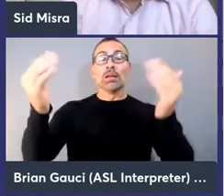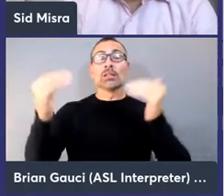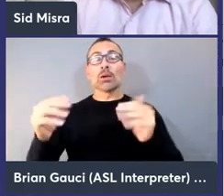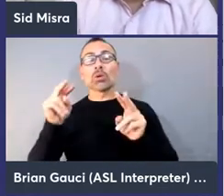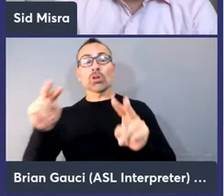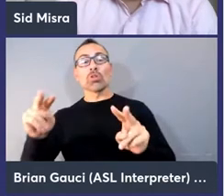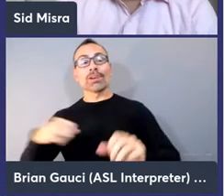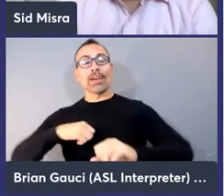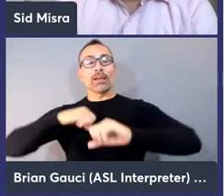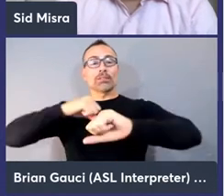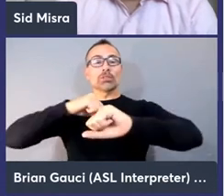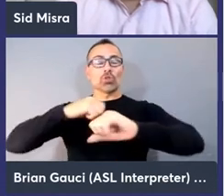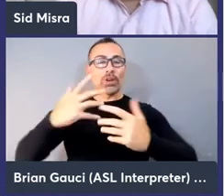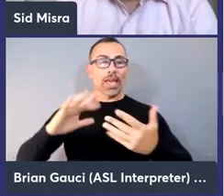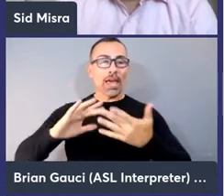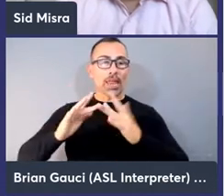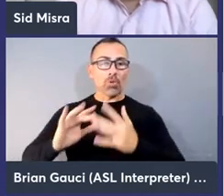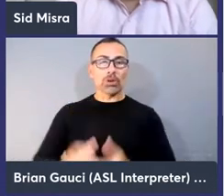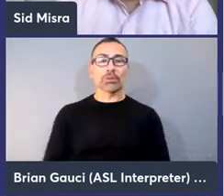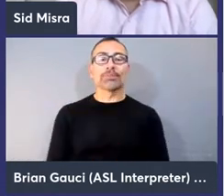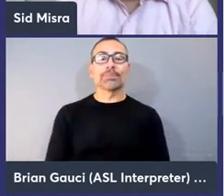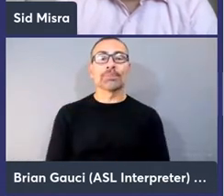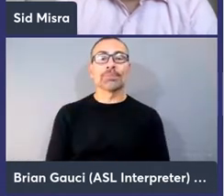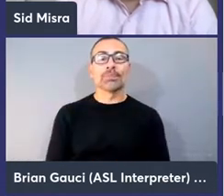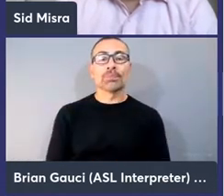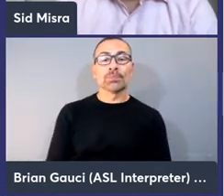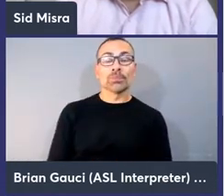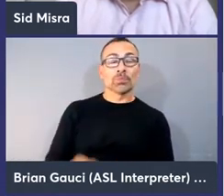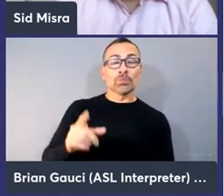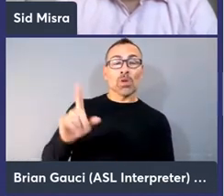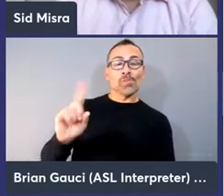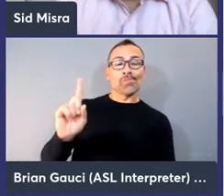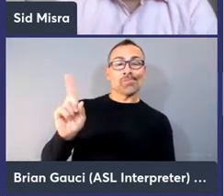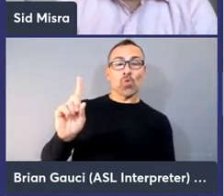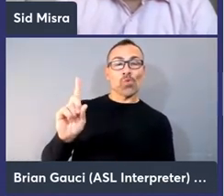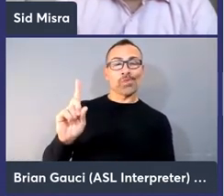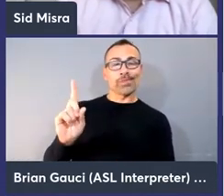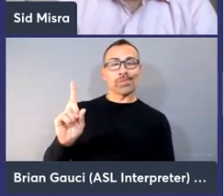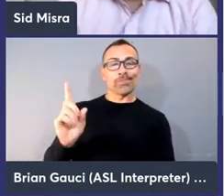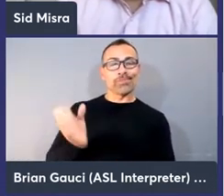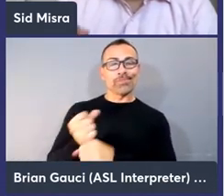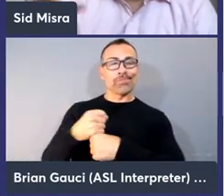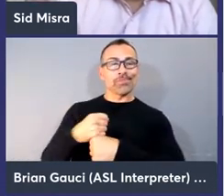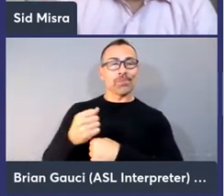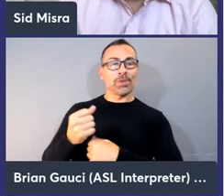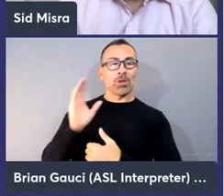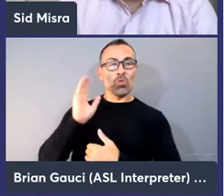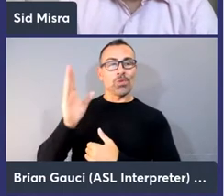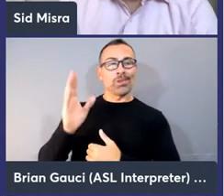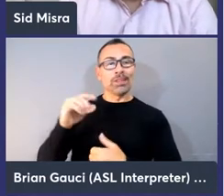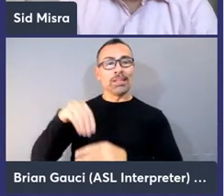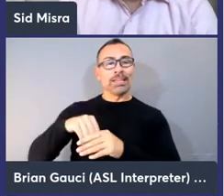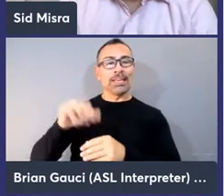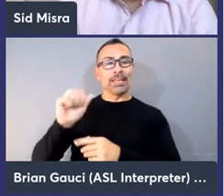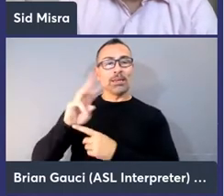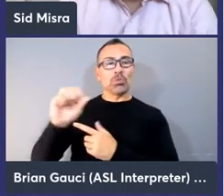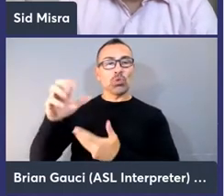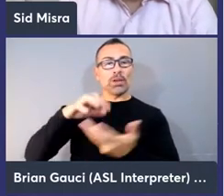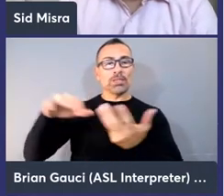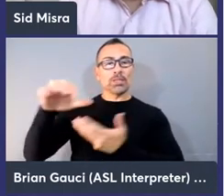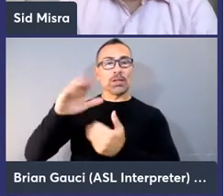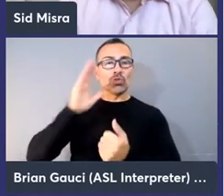security pieces. So you define where exactly the cache is going to be created in your AWS cloud environment. So you select the